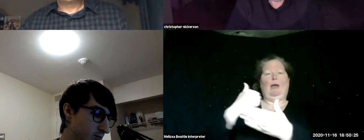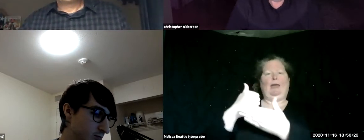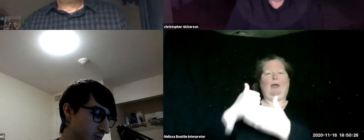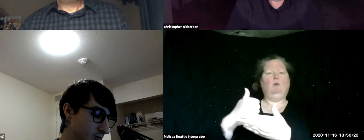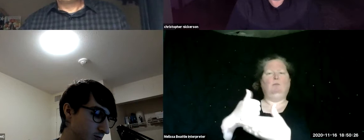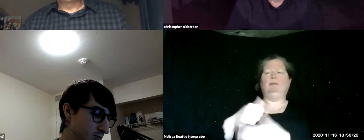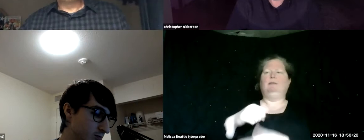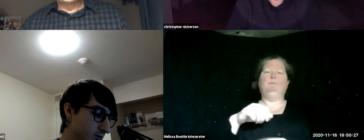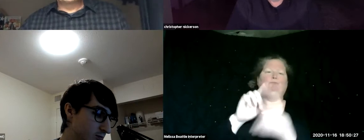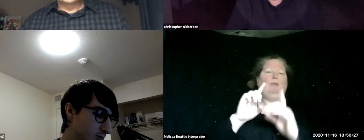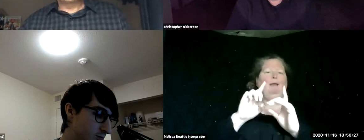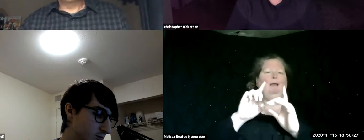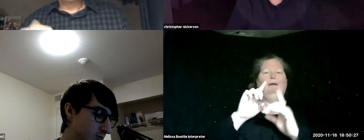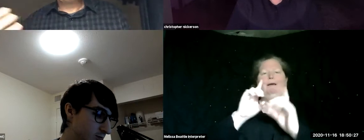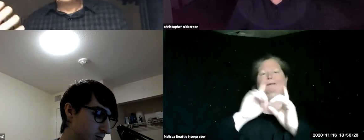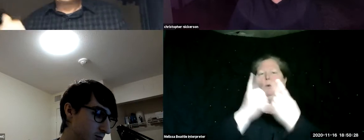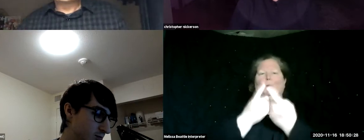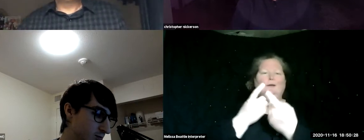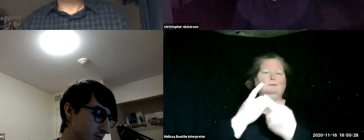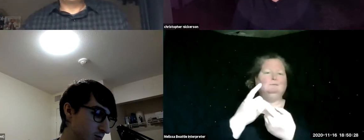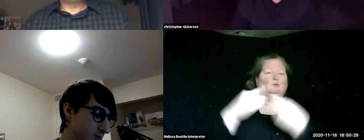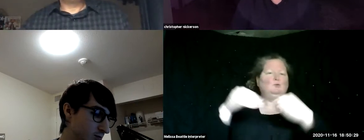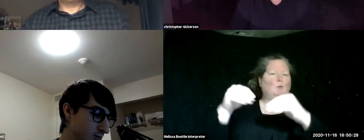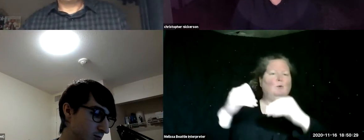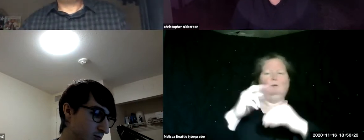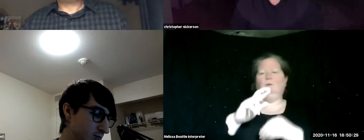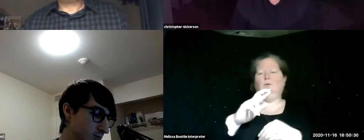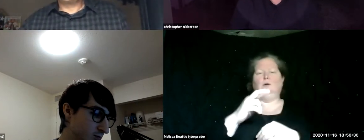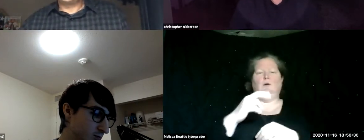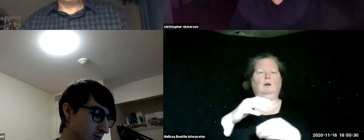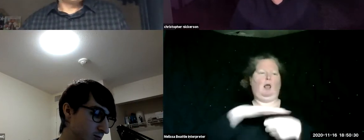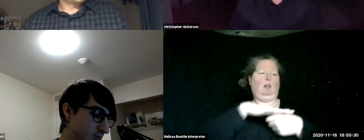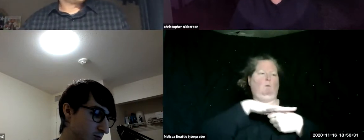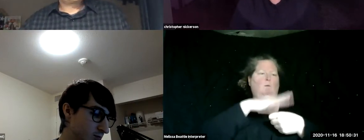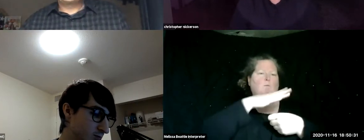or the local mom and pop, or even larger, you know,